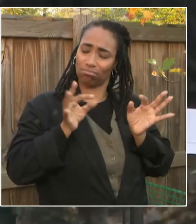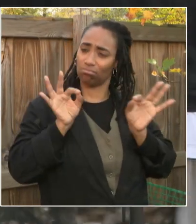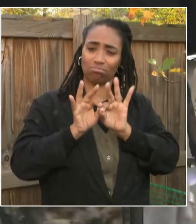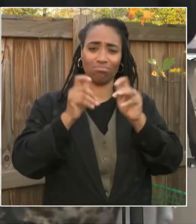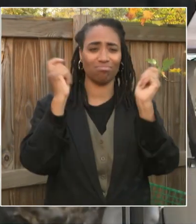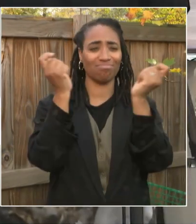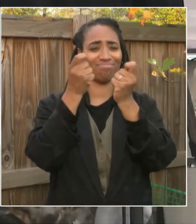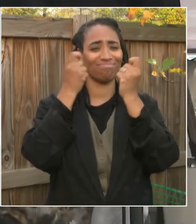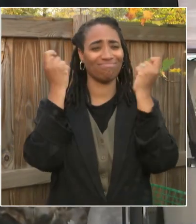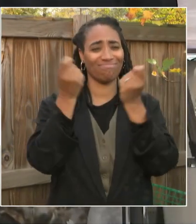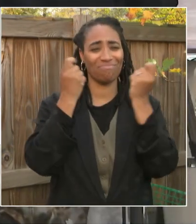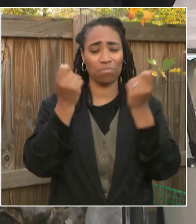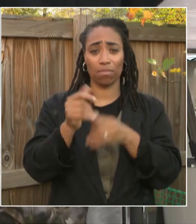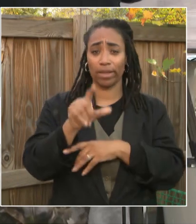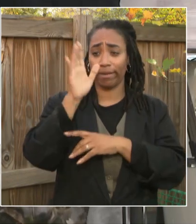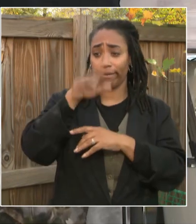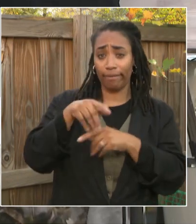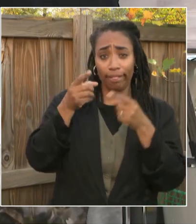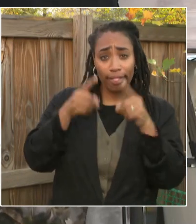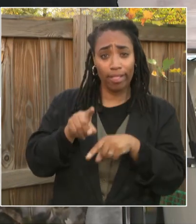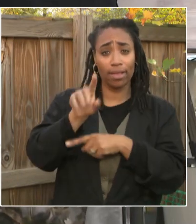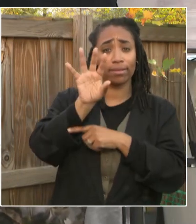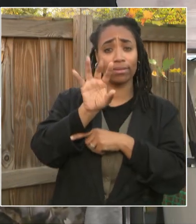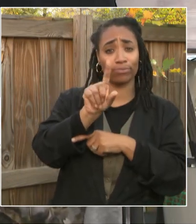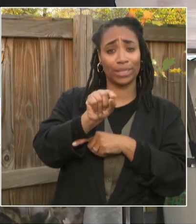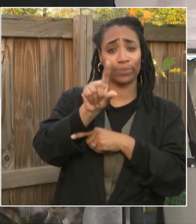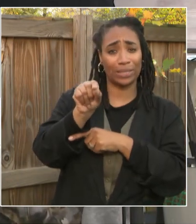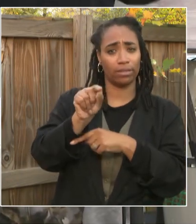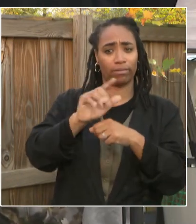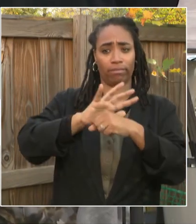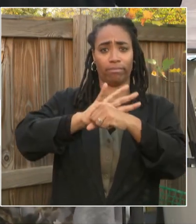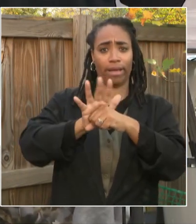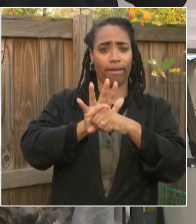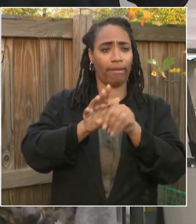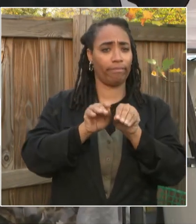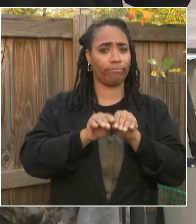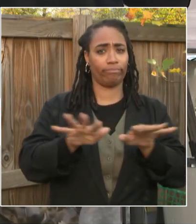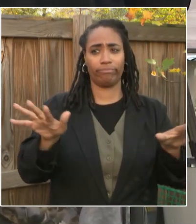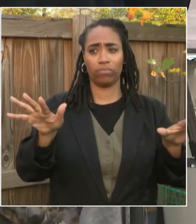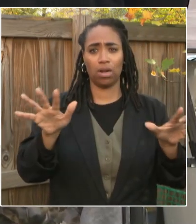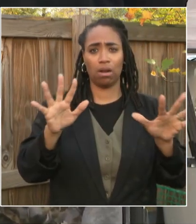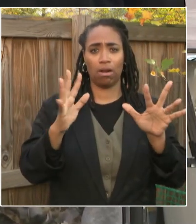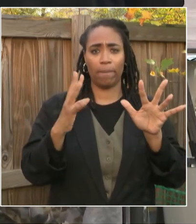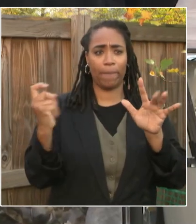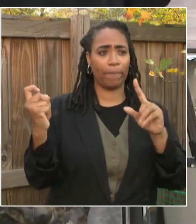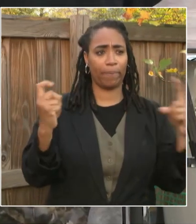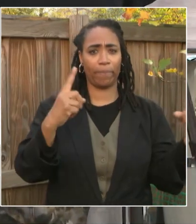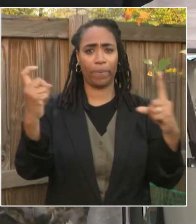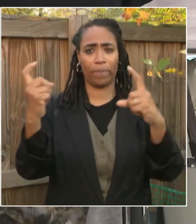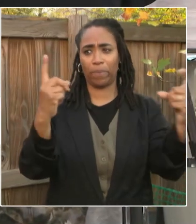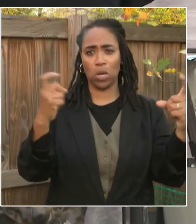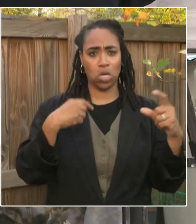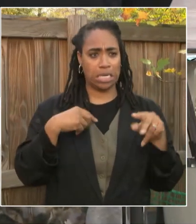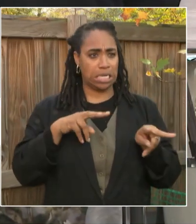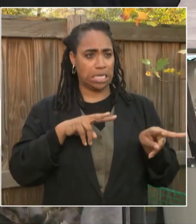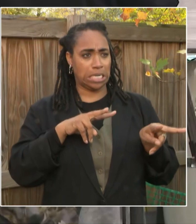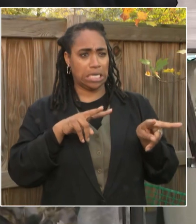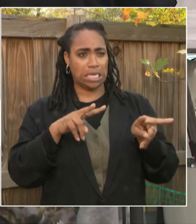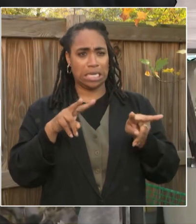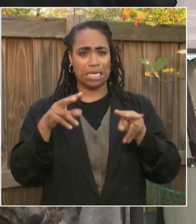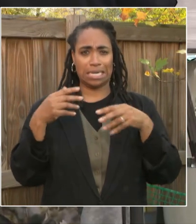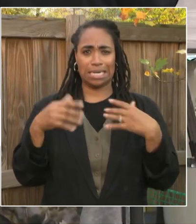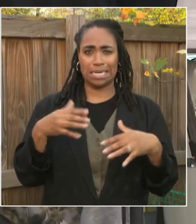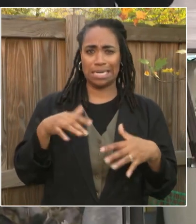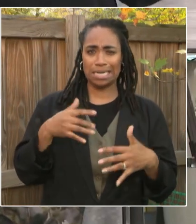rocked our city, I was inspired to put $3 million into the budget with the support of my council